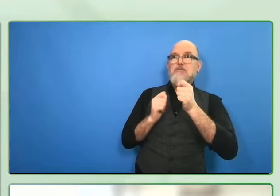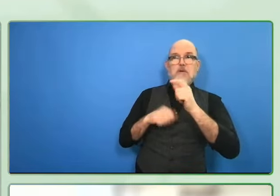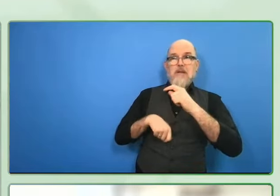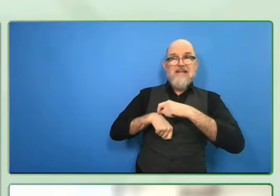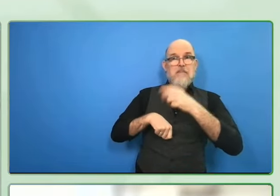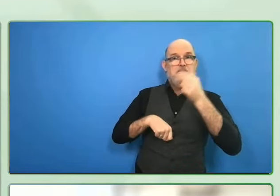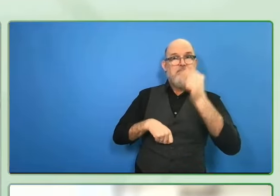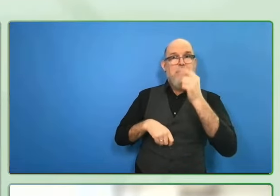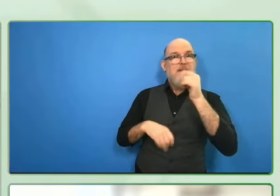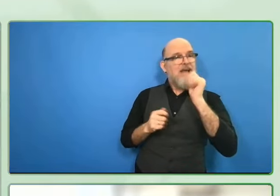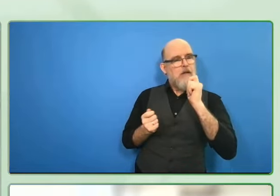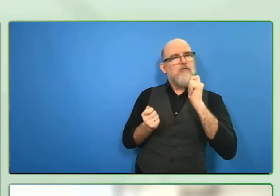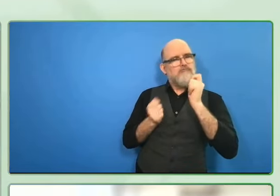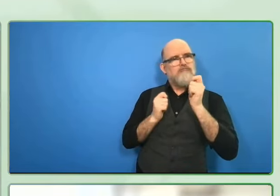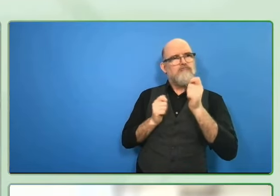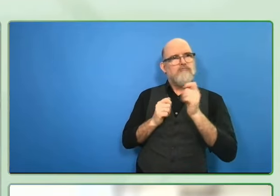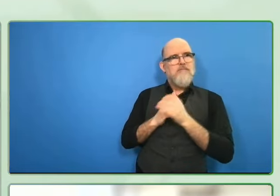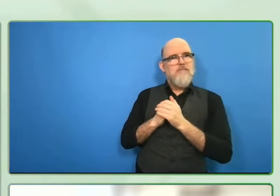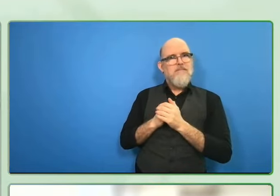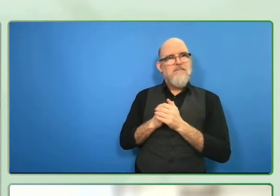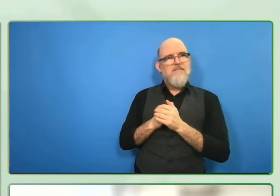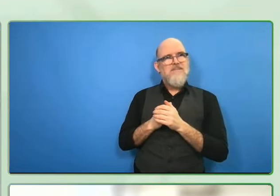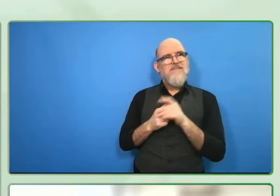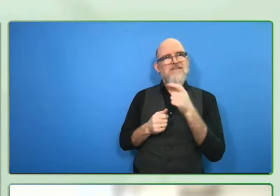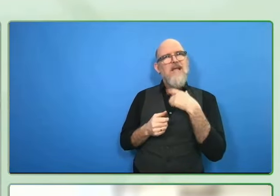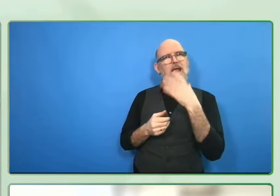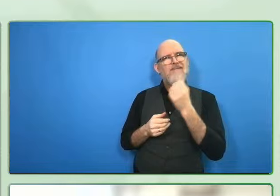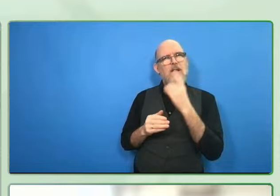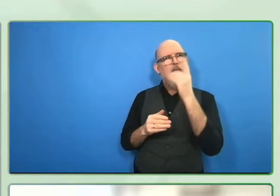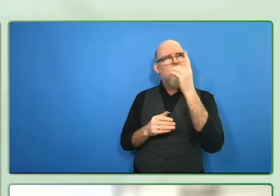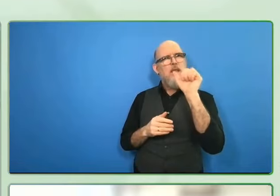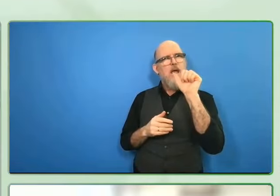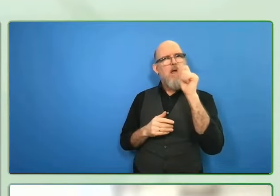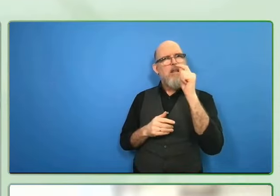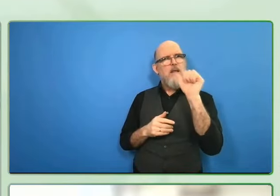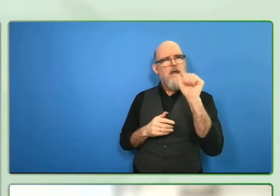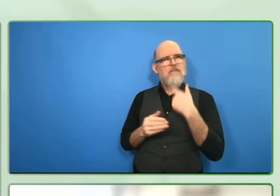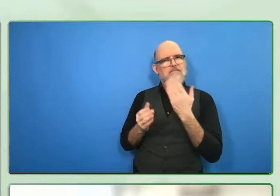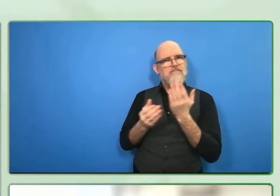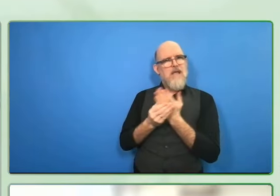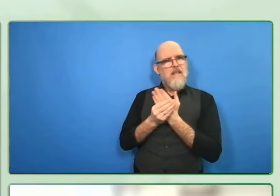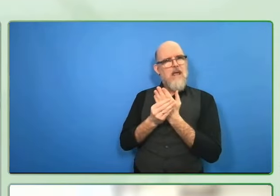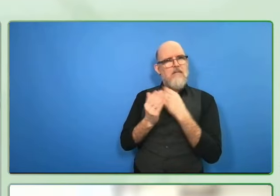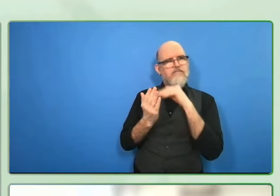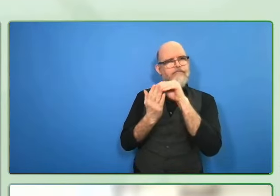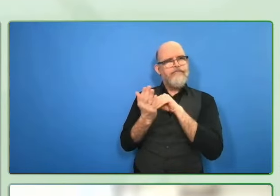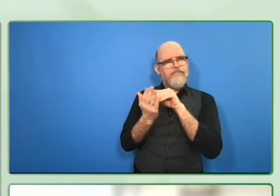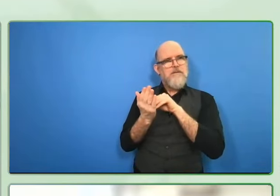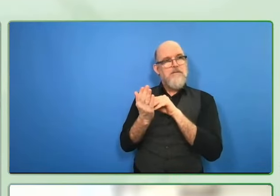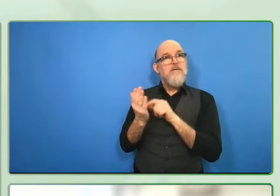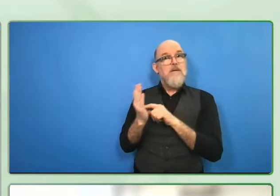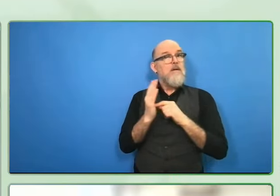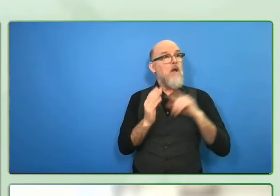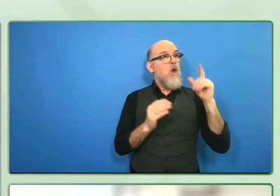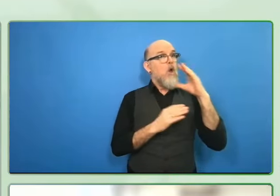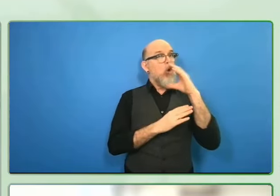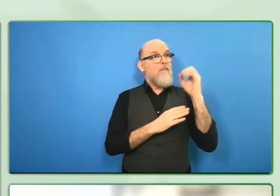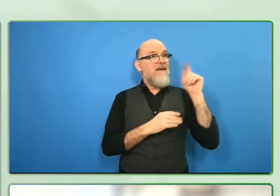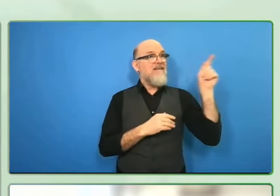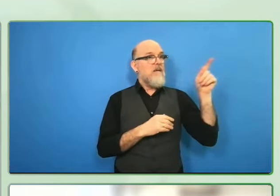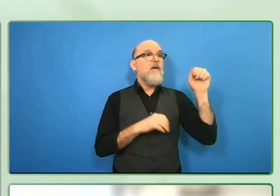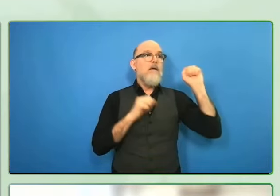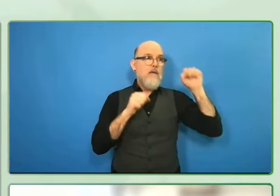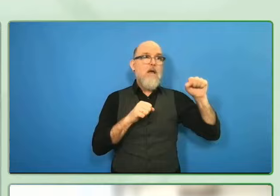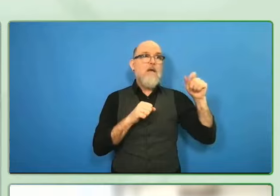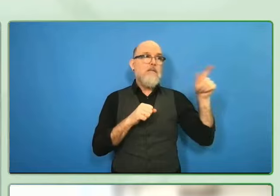right is hidden from both the employer because they're not tracking sickness absence, and of course they're not at all likely to